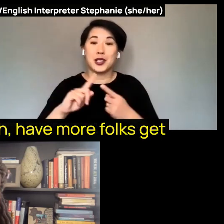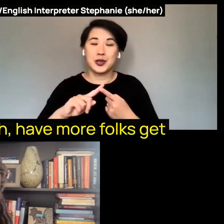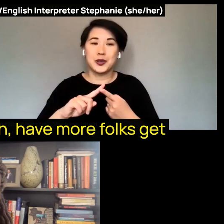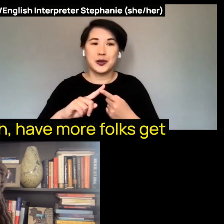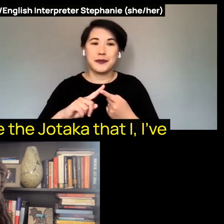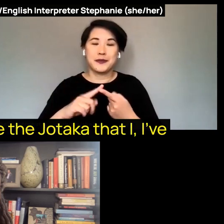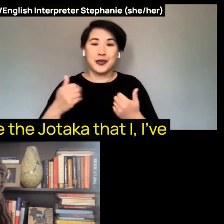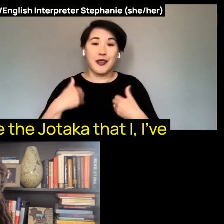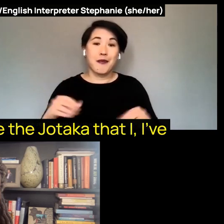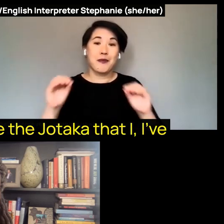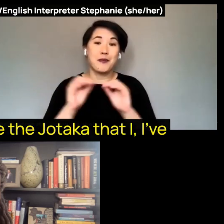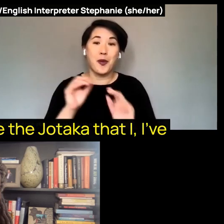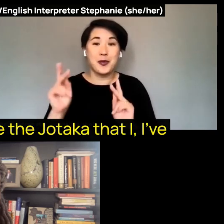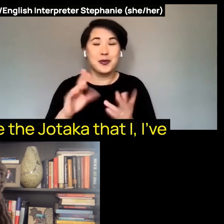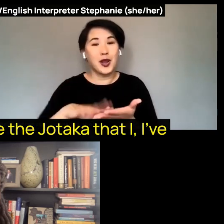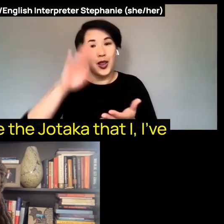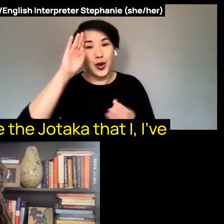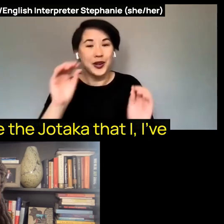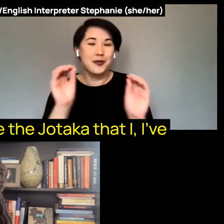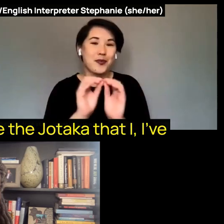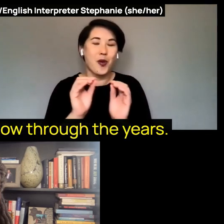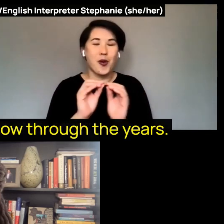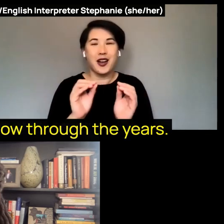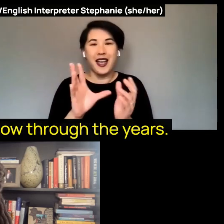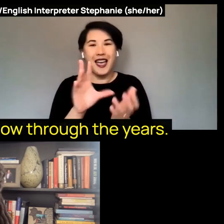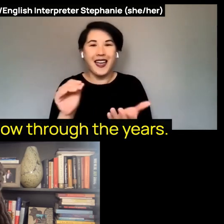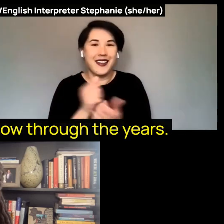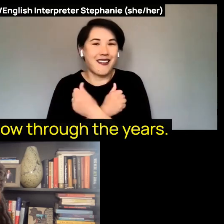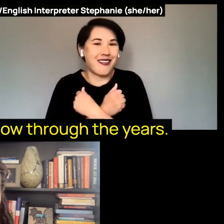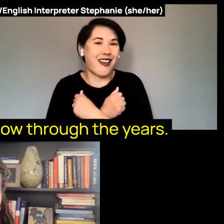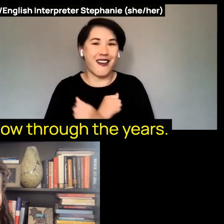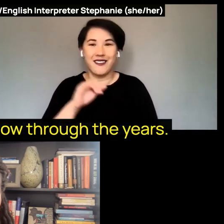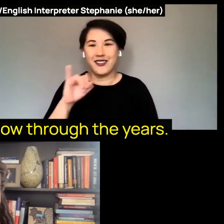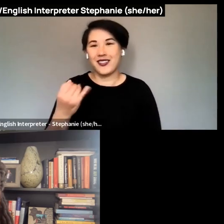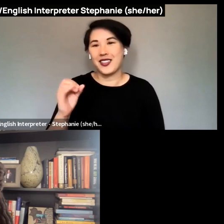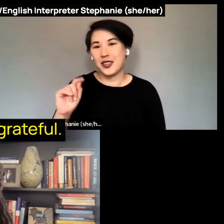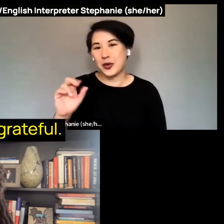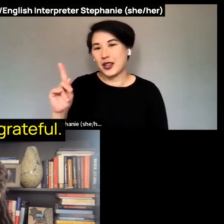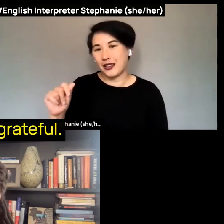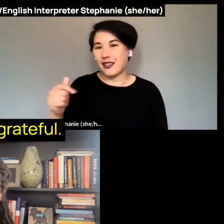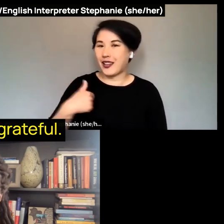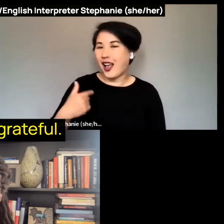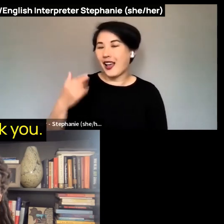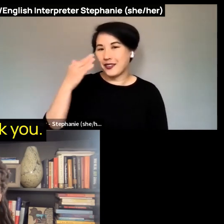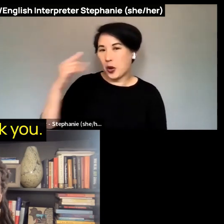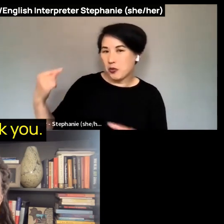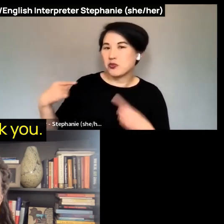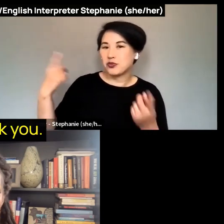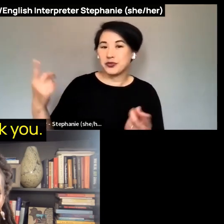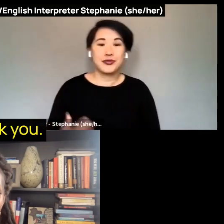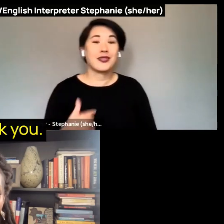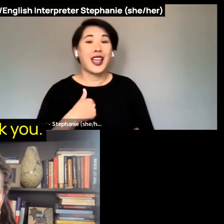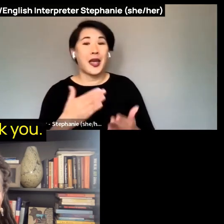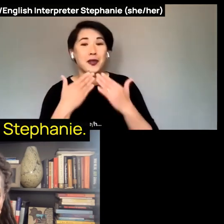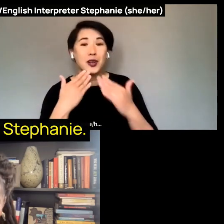have more folks get to learn more and love the Jotaka that I've been able to get to know through the years. I am so grateful. Thank you.